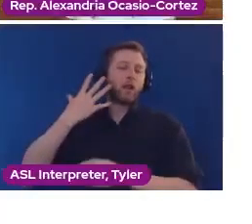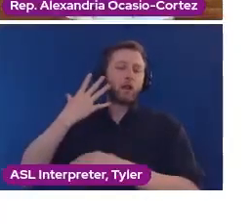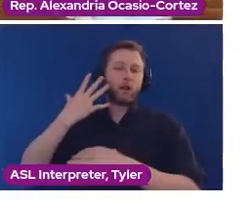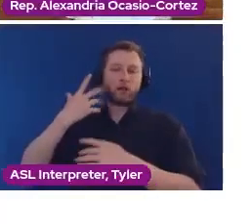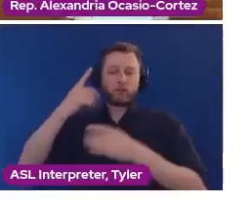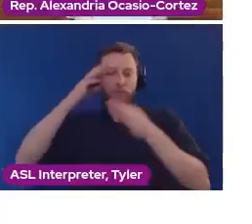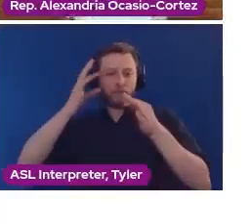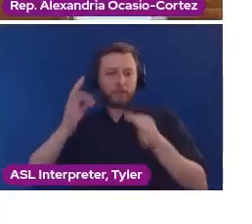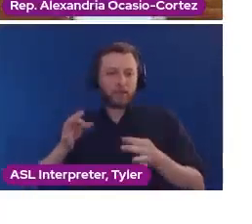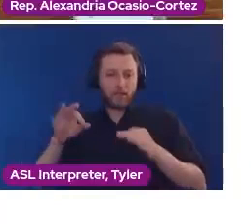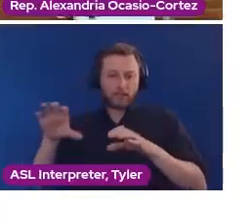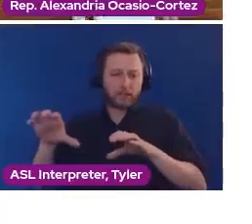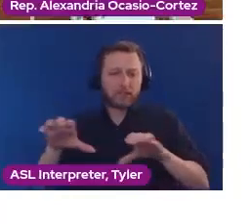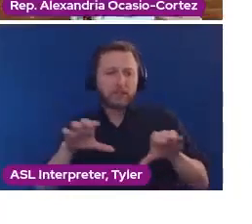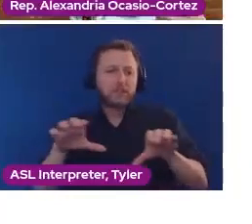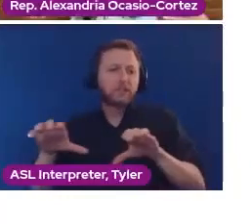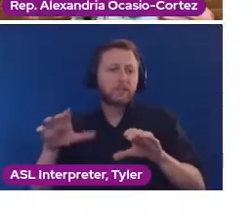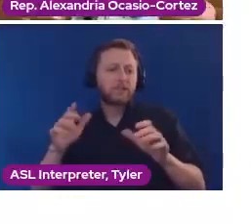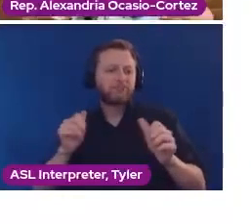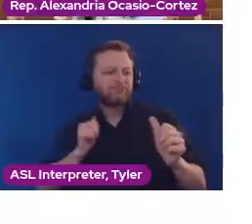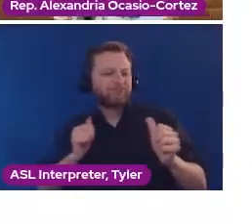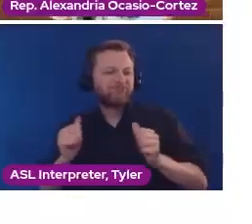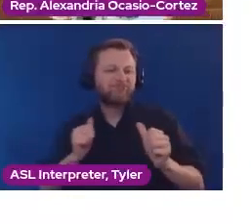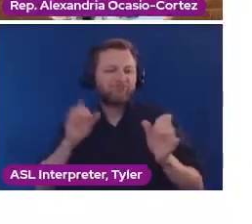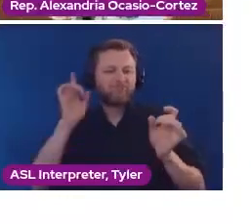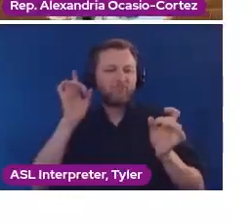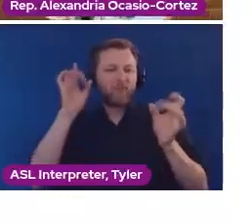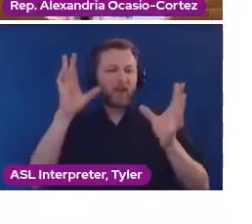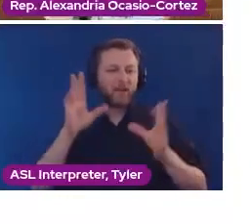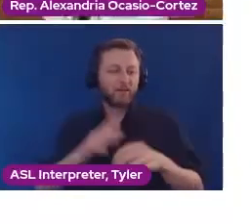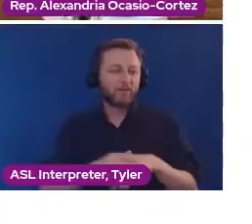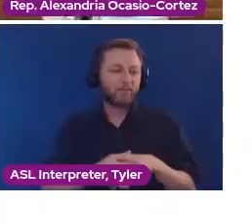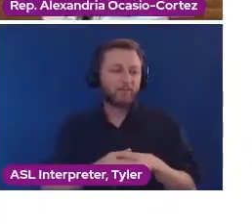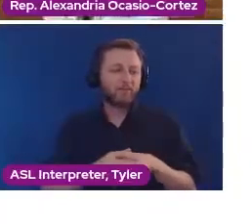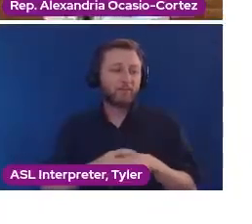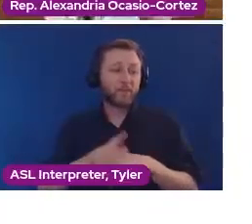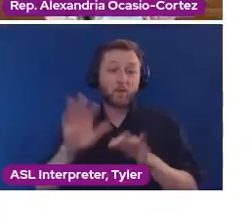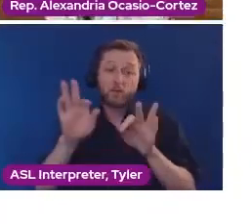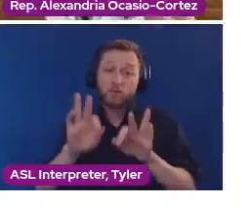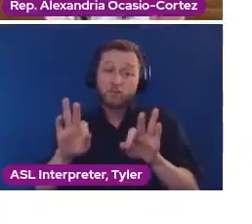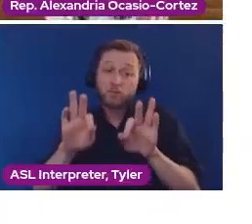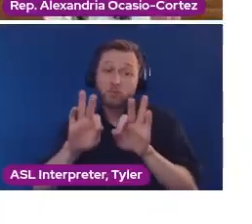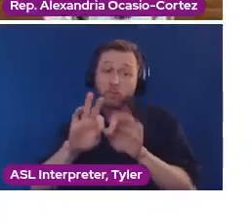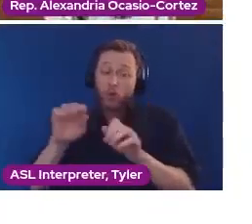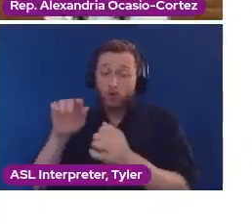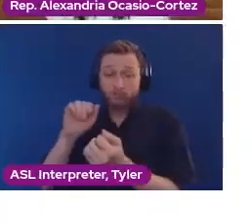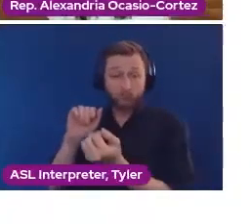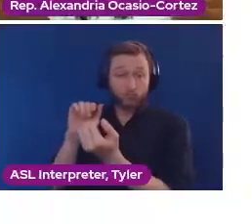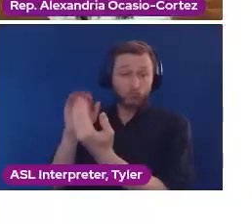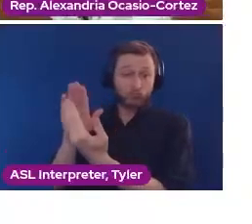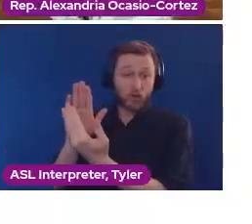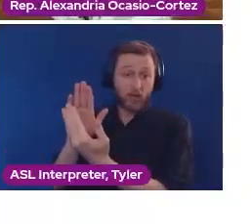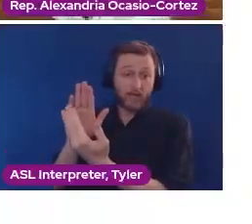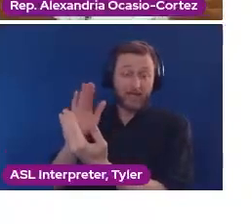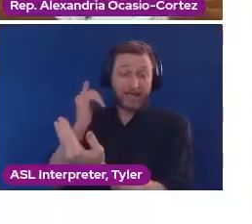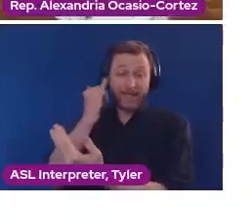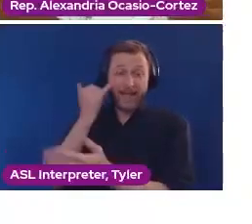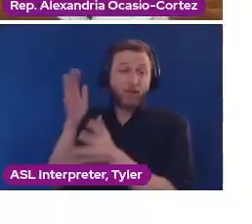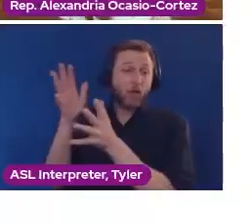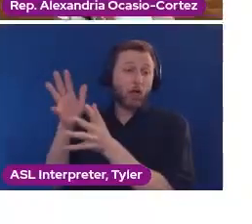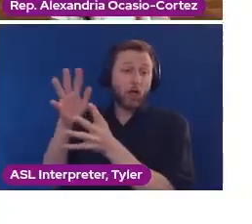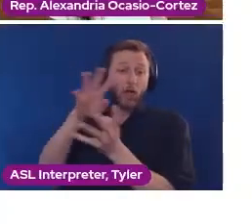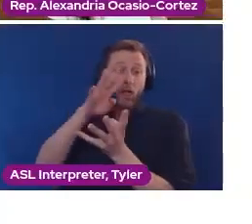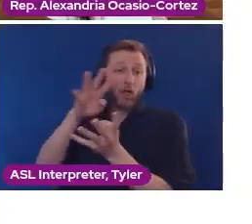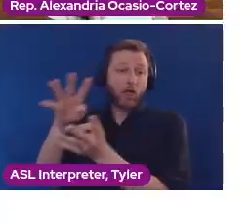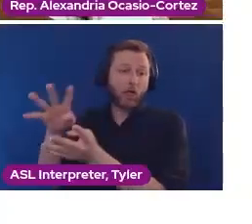in such violent ways. And until we actually address that issue, I think we're still going to start seeing some problems from